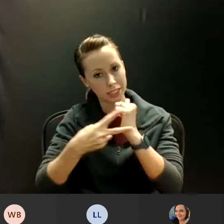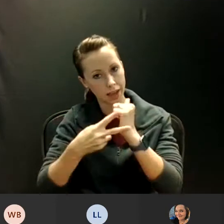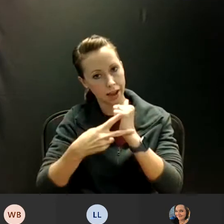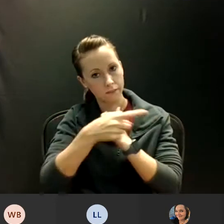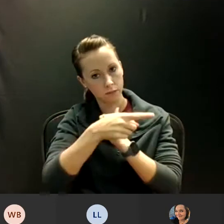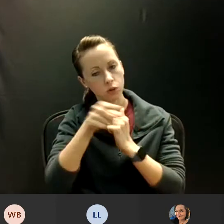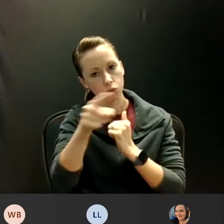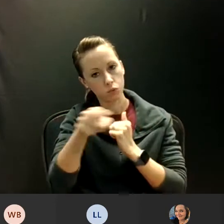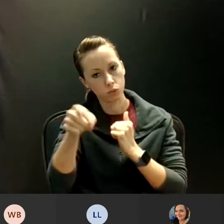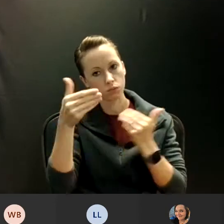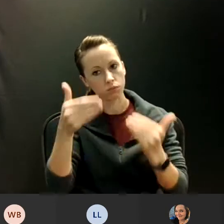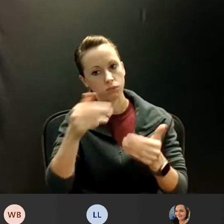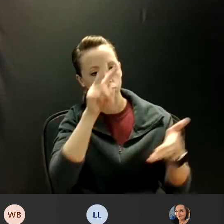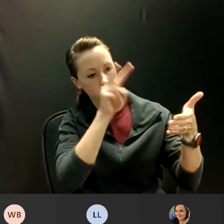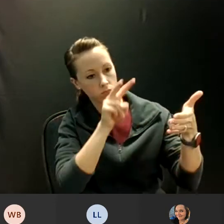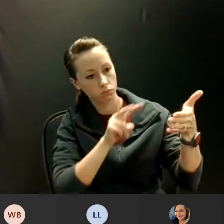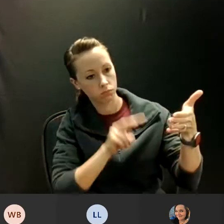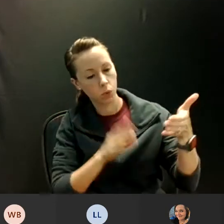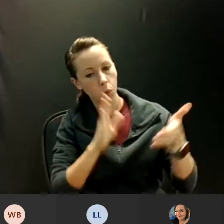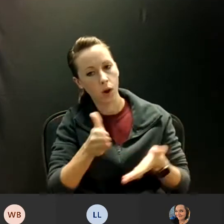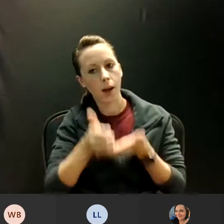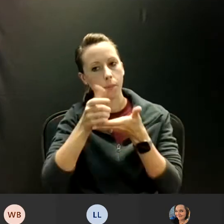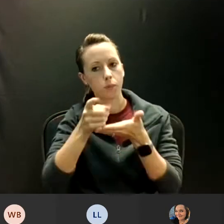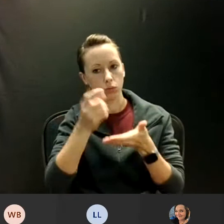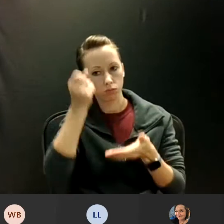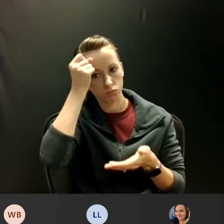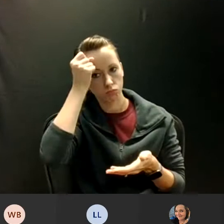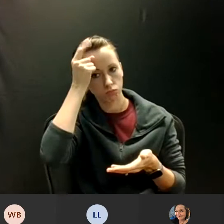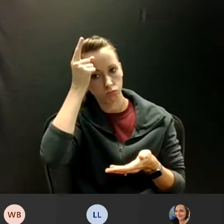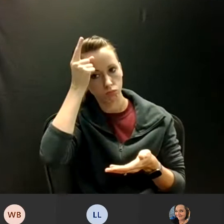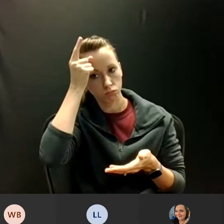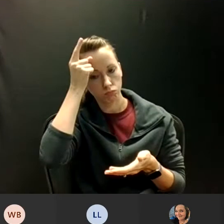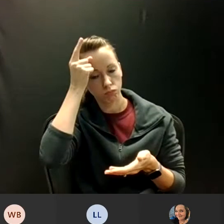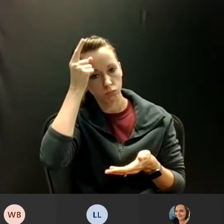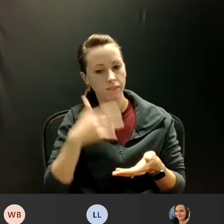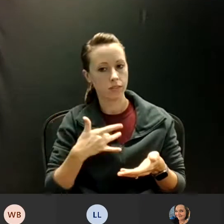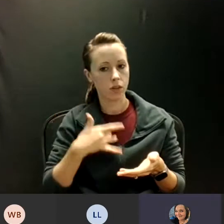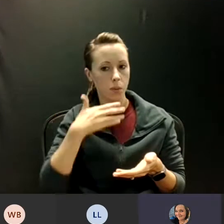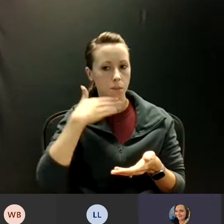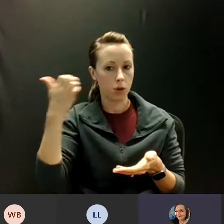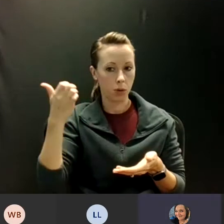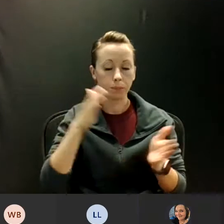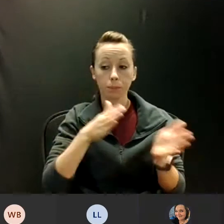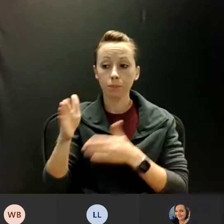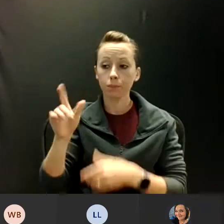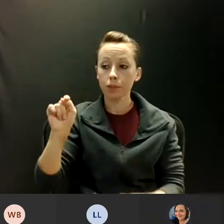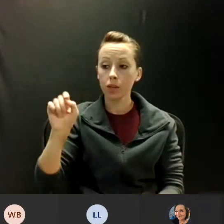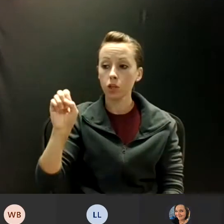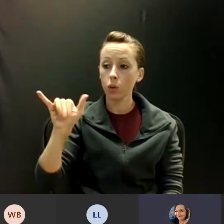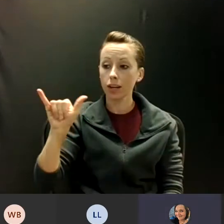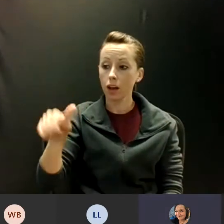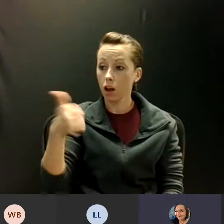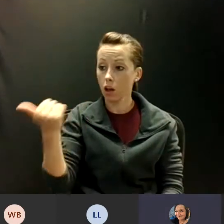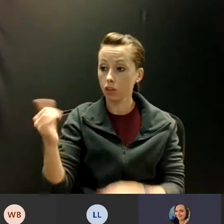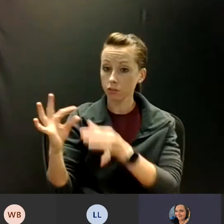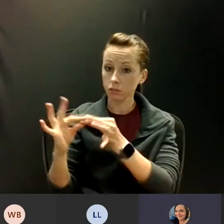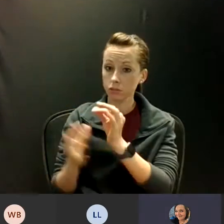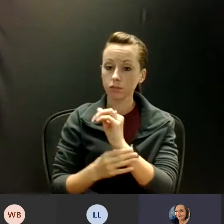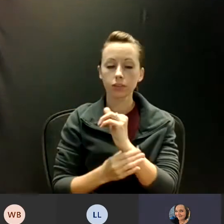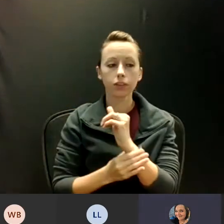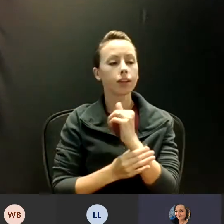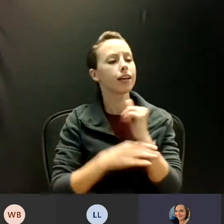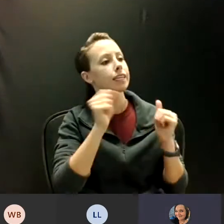it will really help ease some of your concerns. So thank you all so much. Tony, is there anybody else that had anything they wanted to share? Yes, I